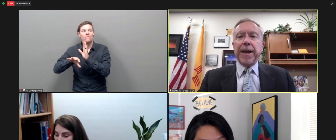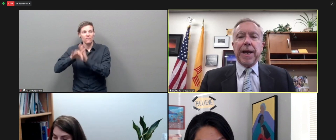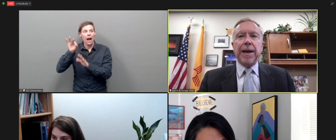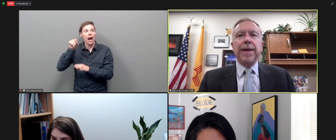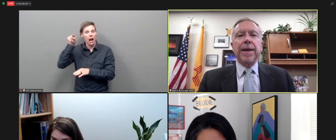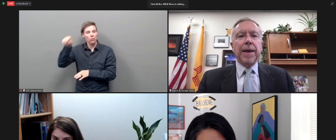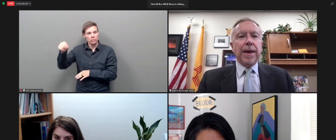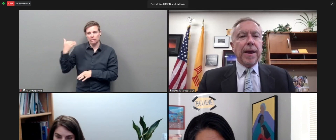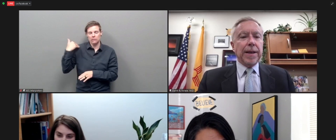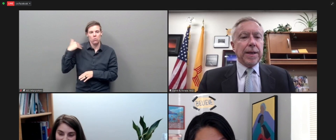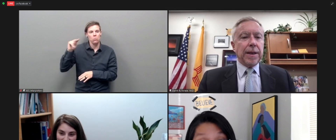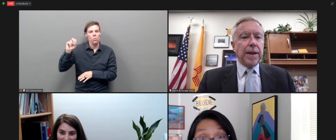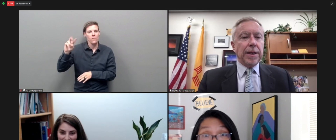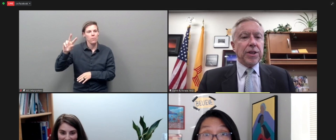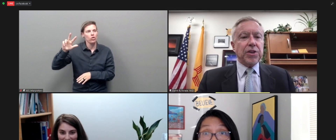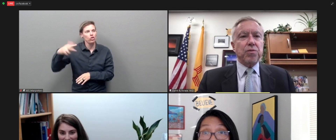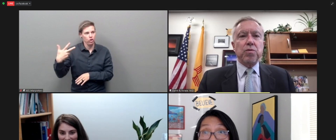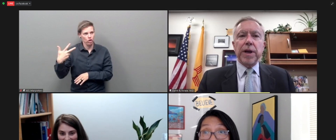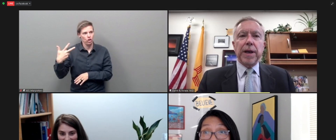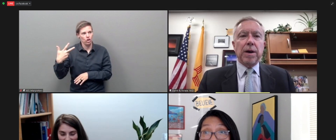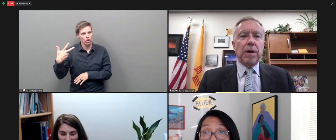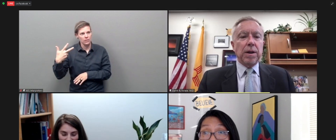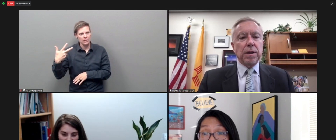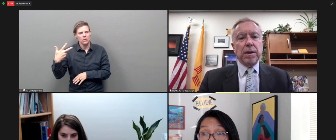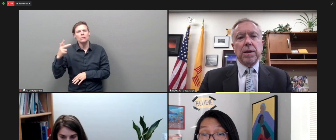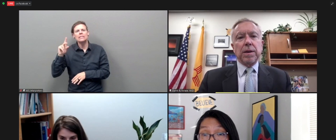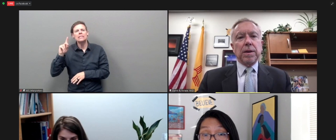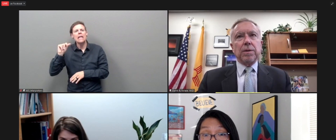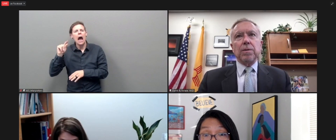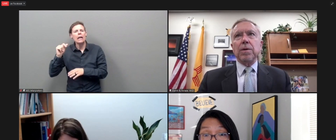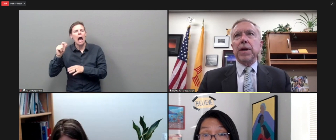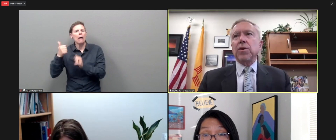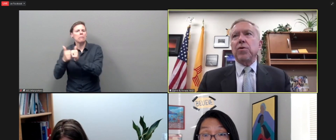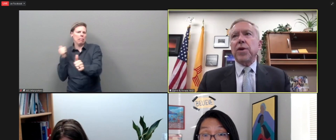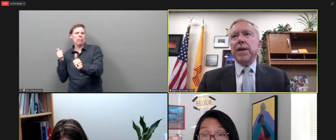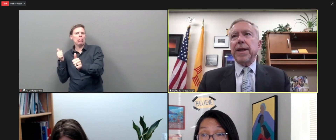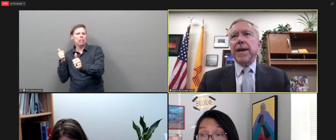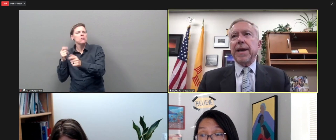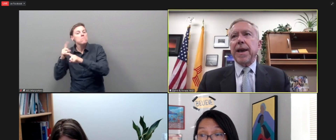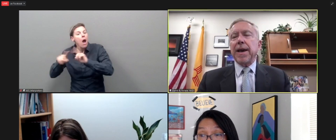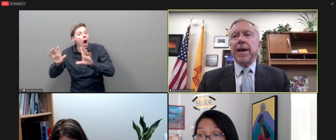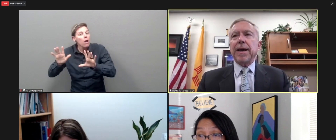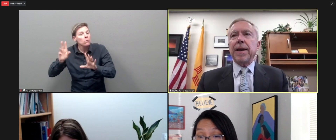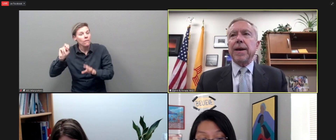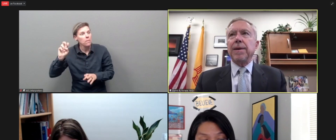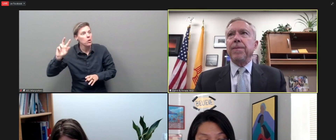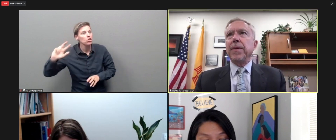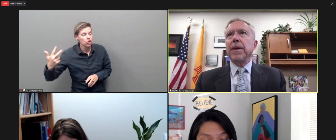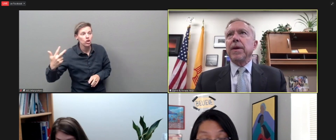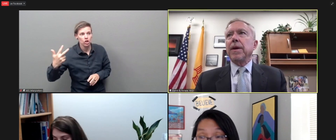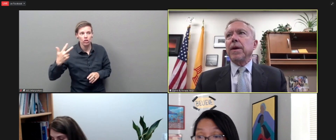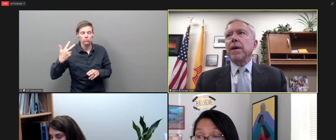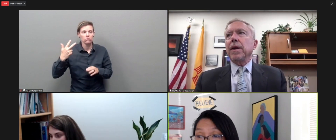old data. And just real quickly again,